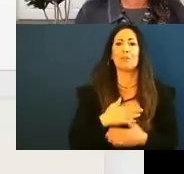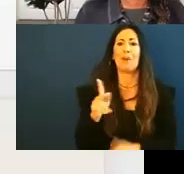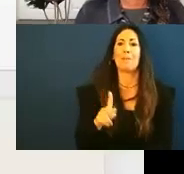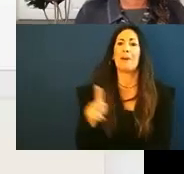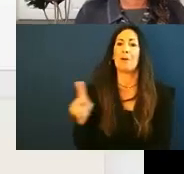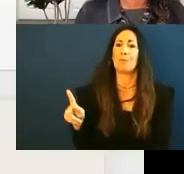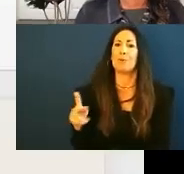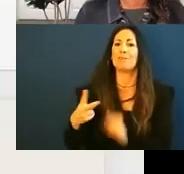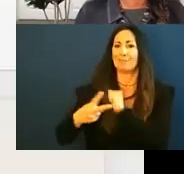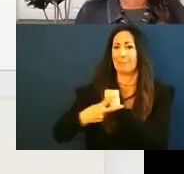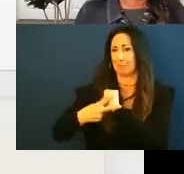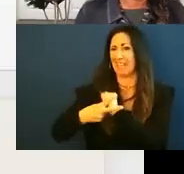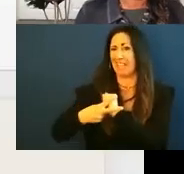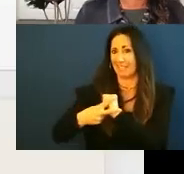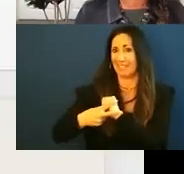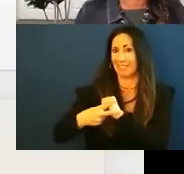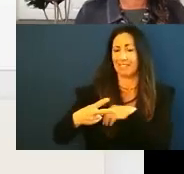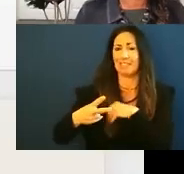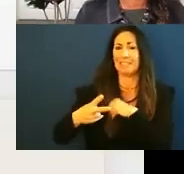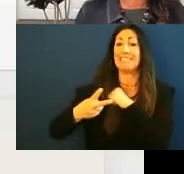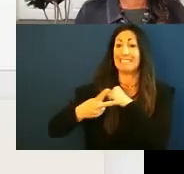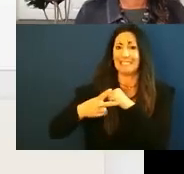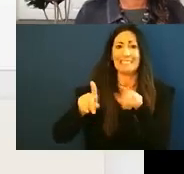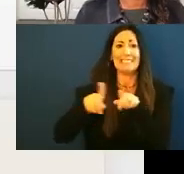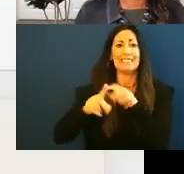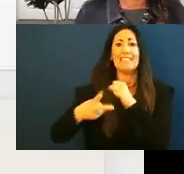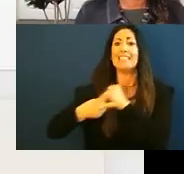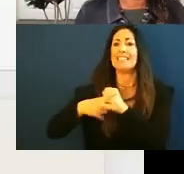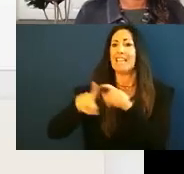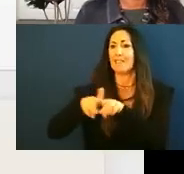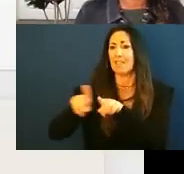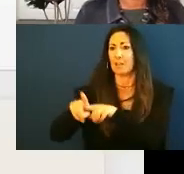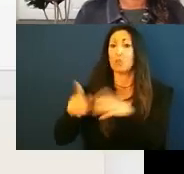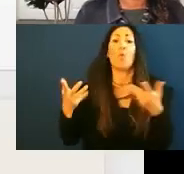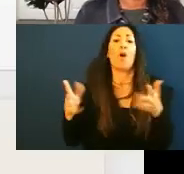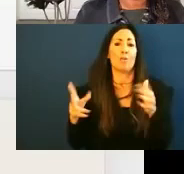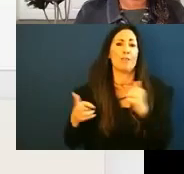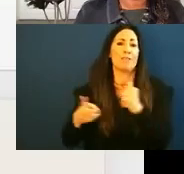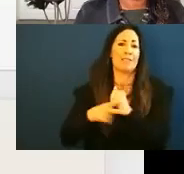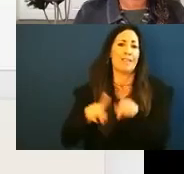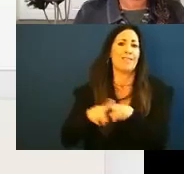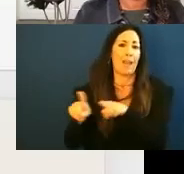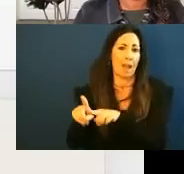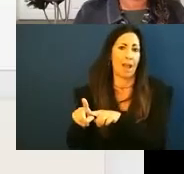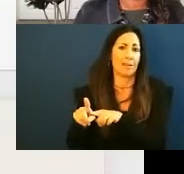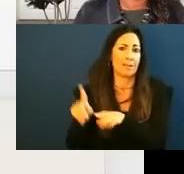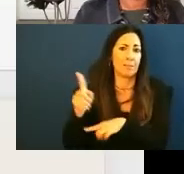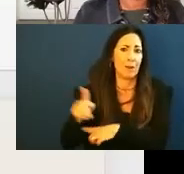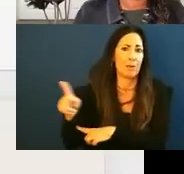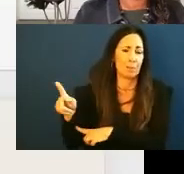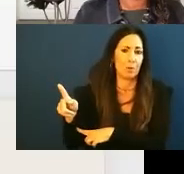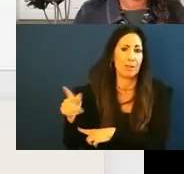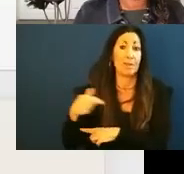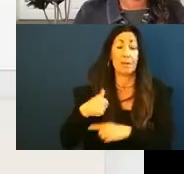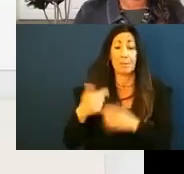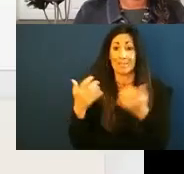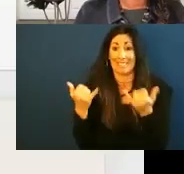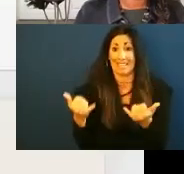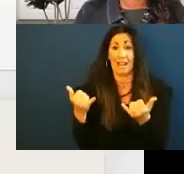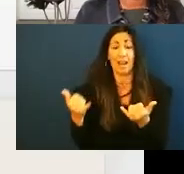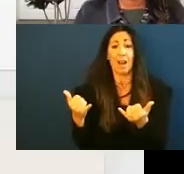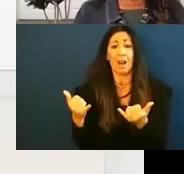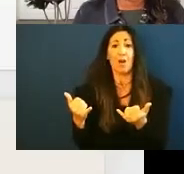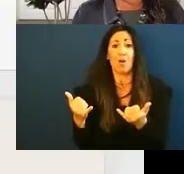I'm saving it as, well, it's already saved as what it is saved as PowerPoint, but I want to save it now. I